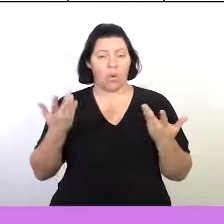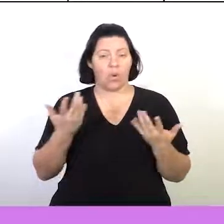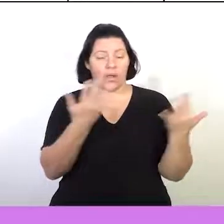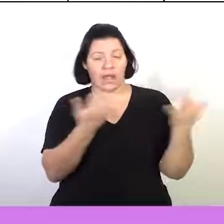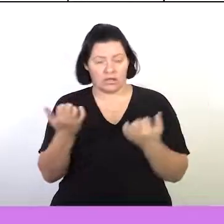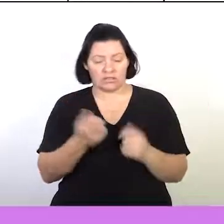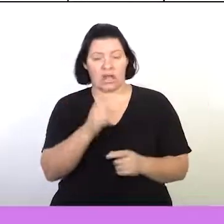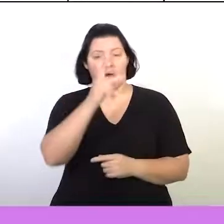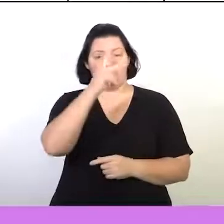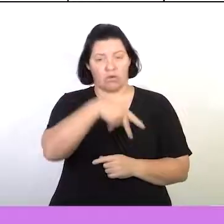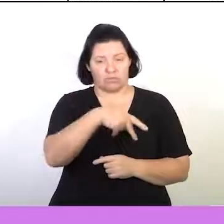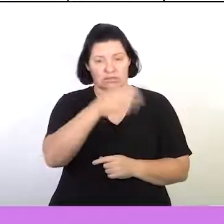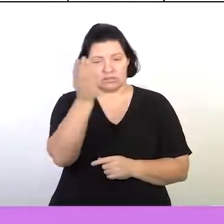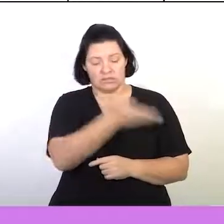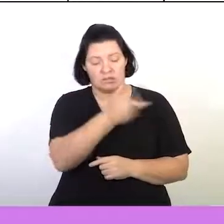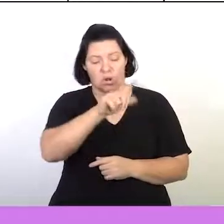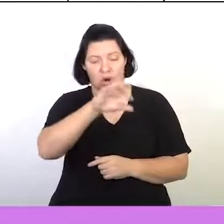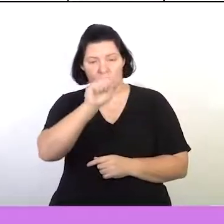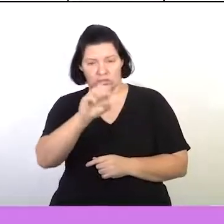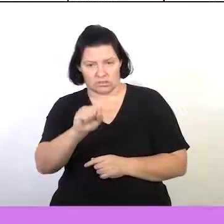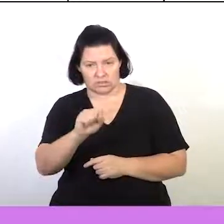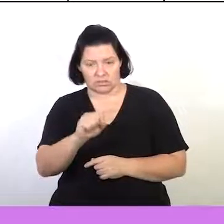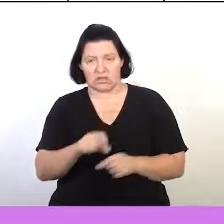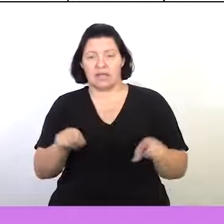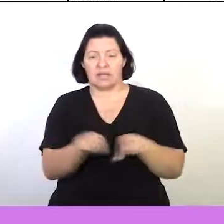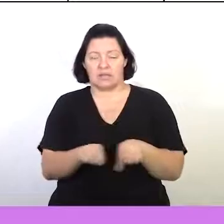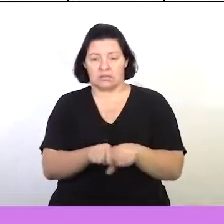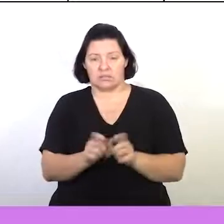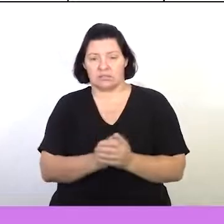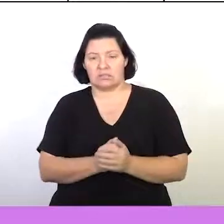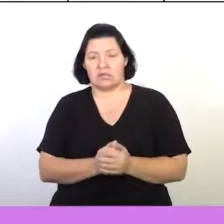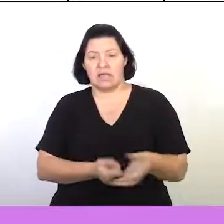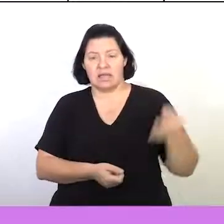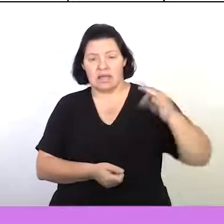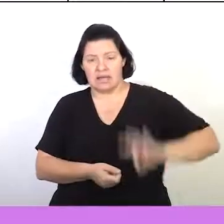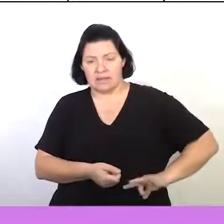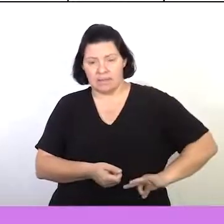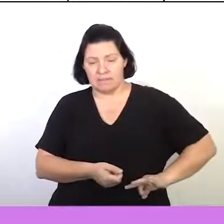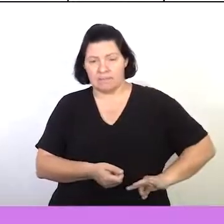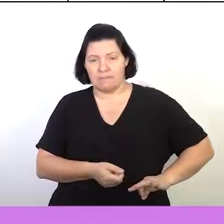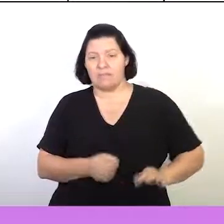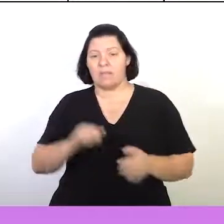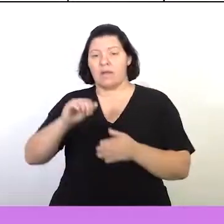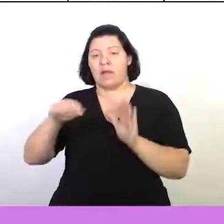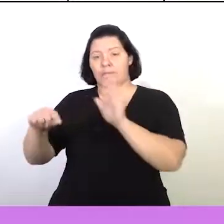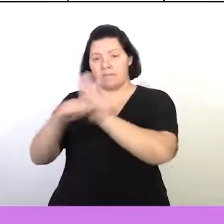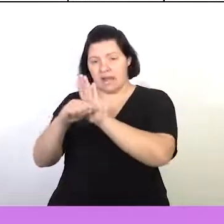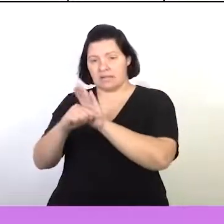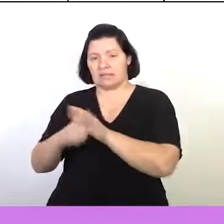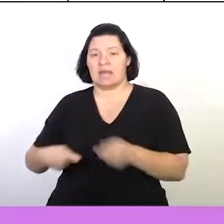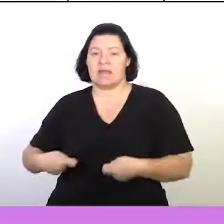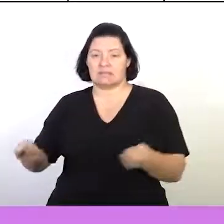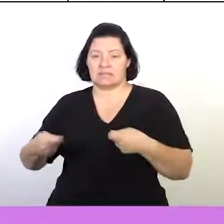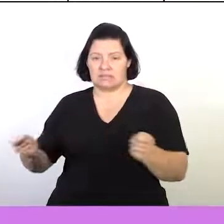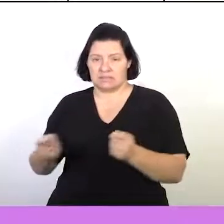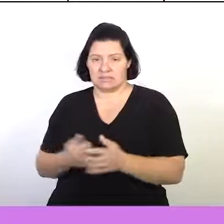or loss? We say profit or loss is basically where we take all the